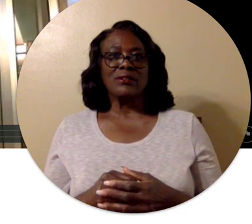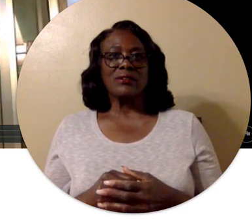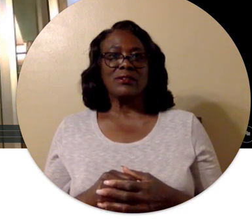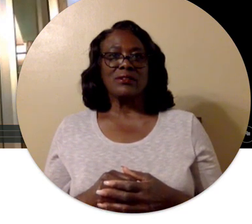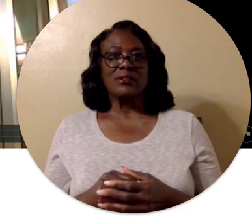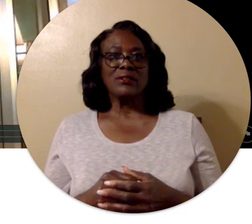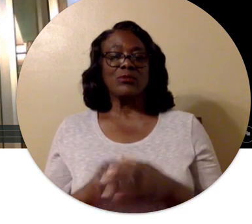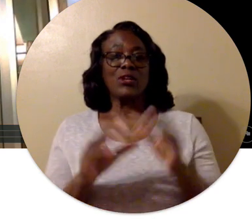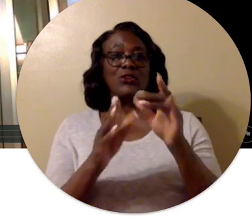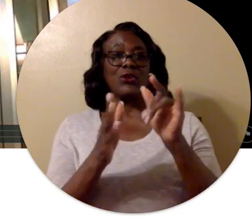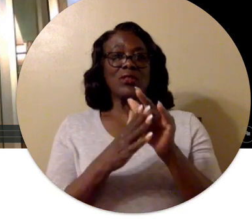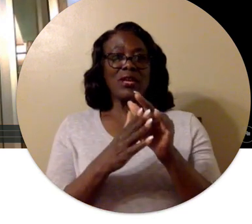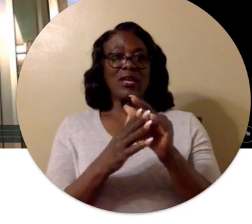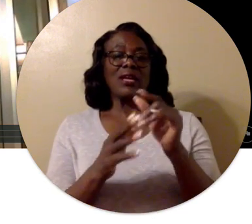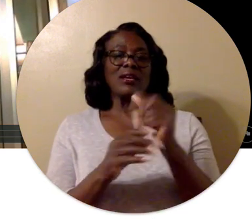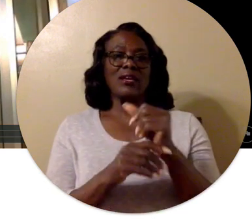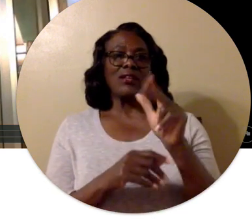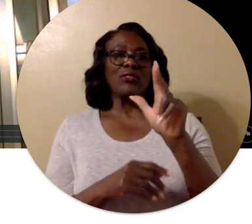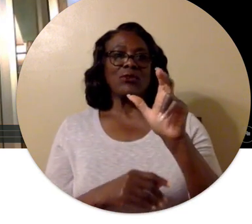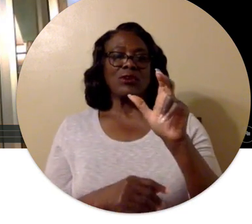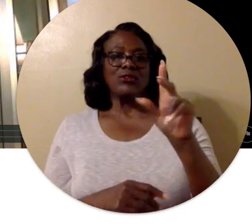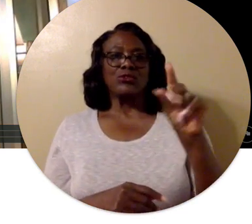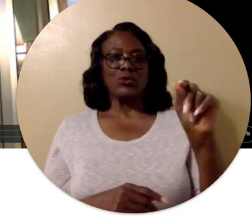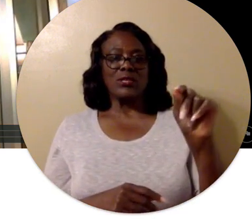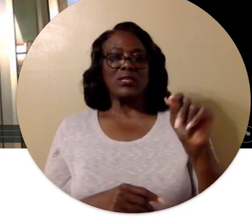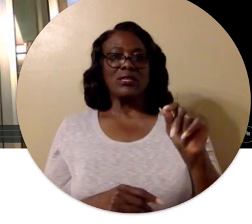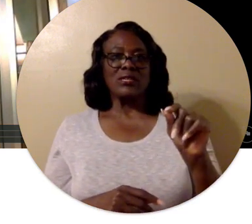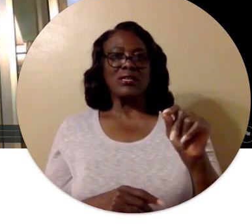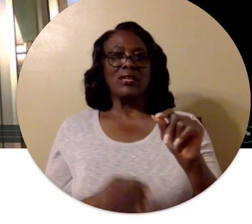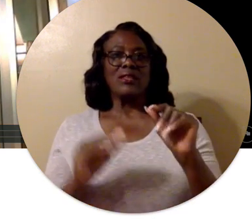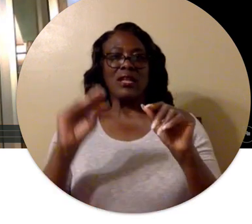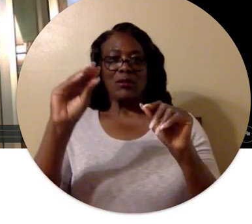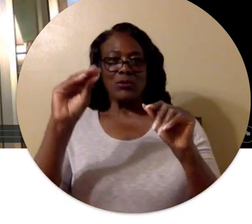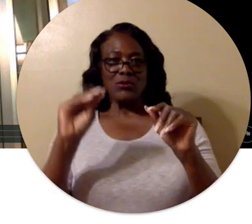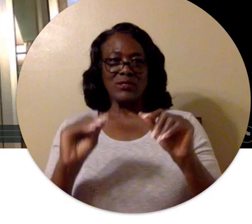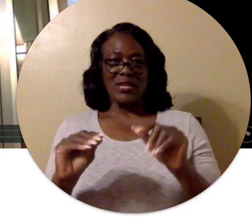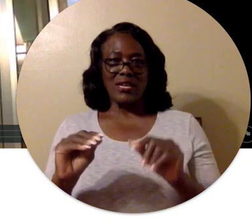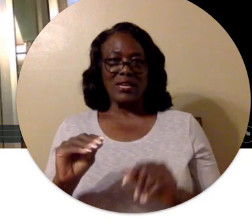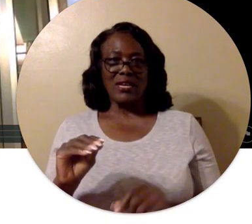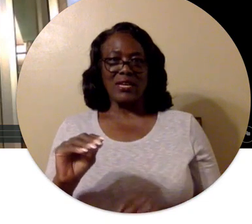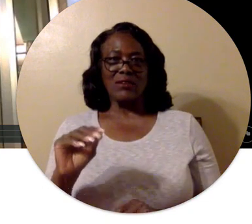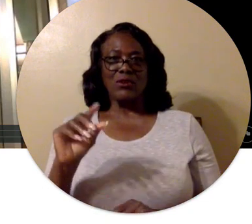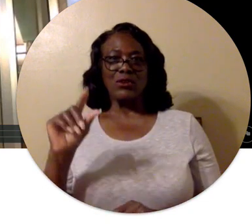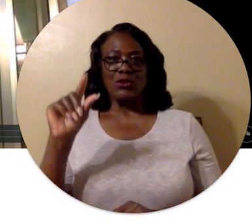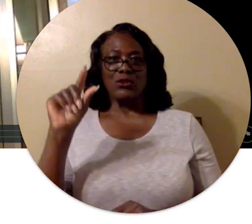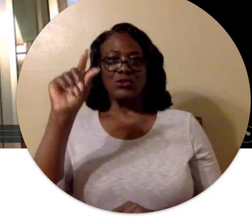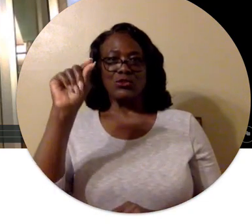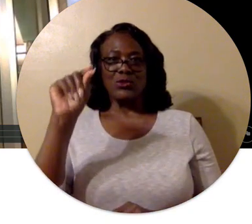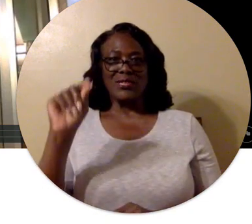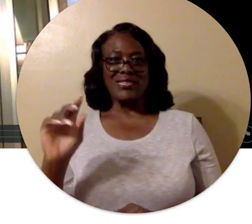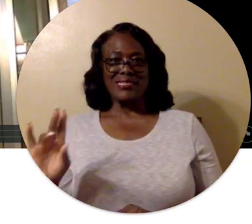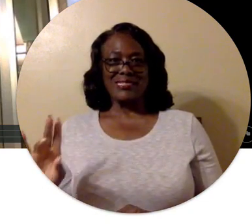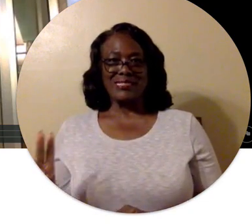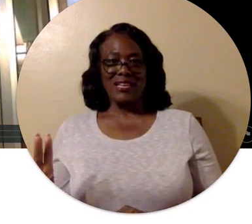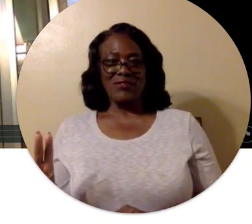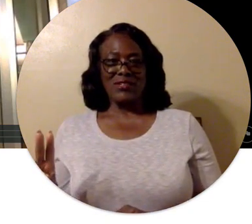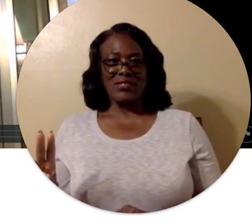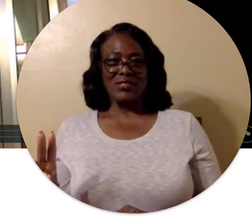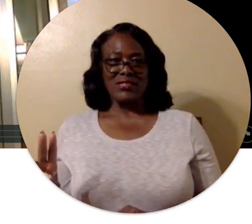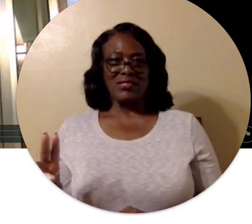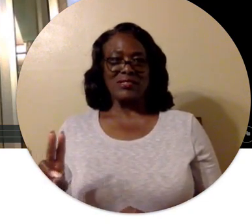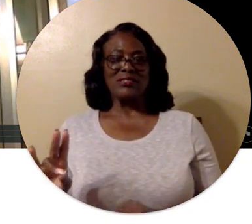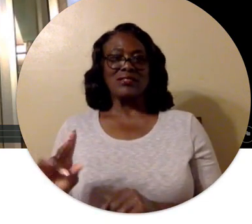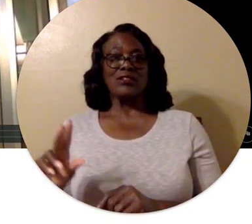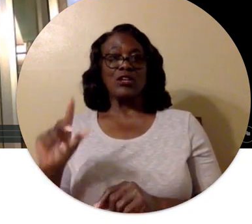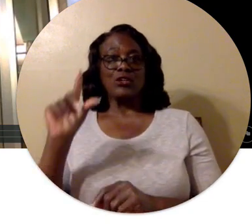And when I do that, I get 320. Then I move down. I've got a 20 up on this side and then my 7 over here. So I've got 20